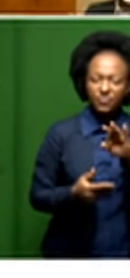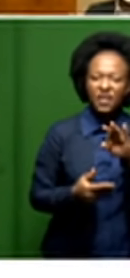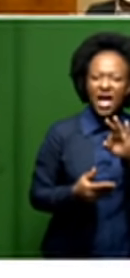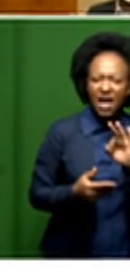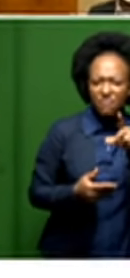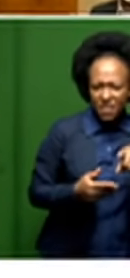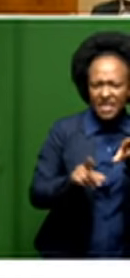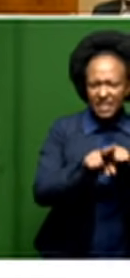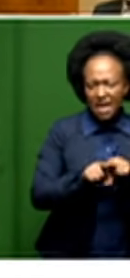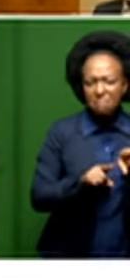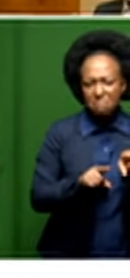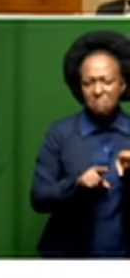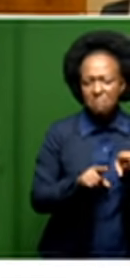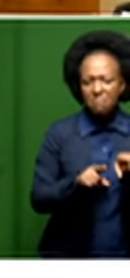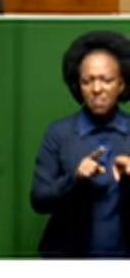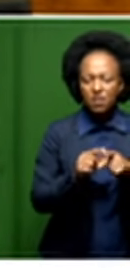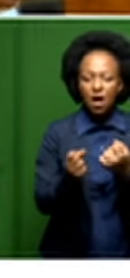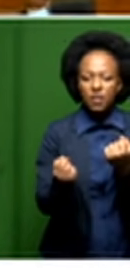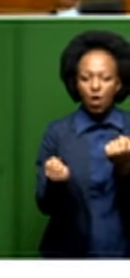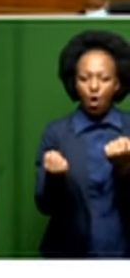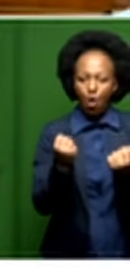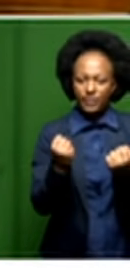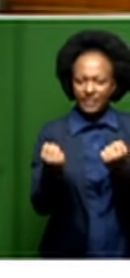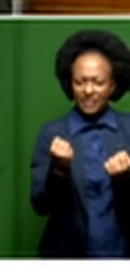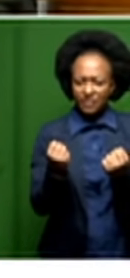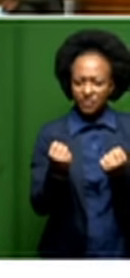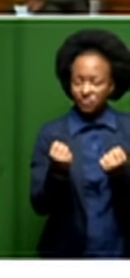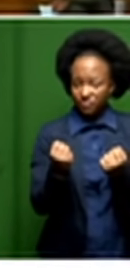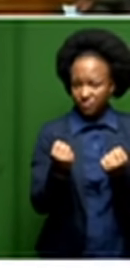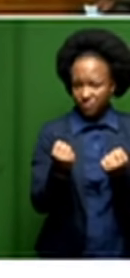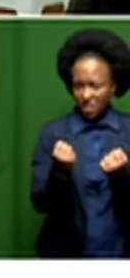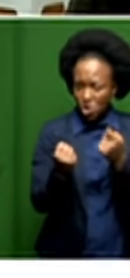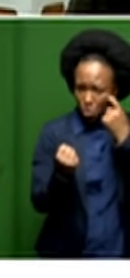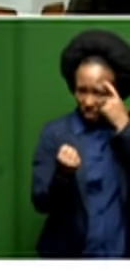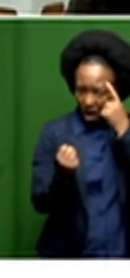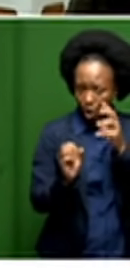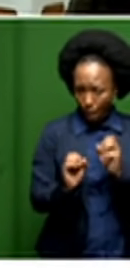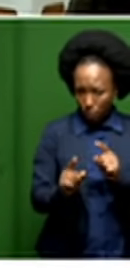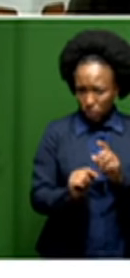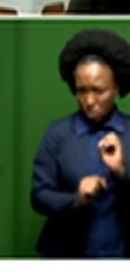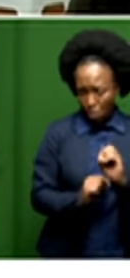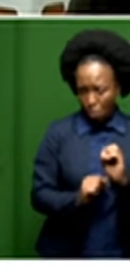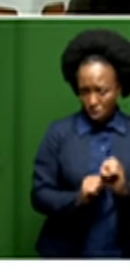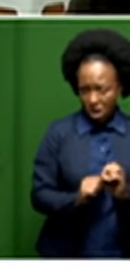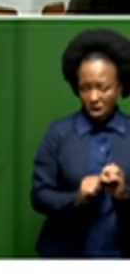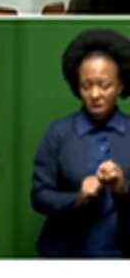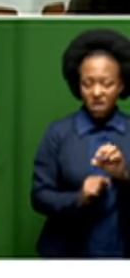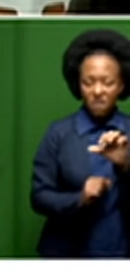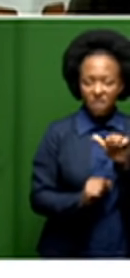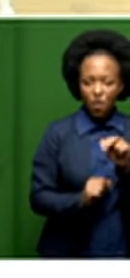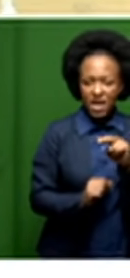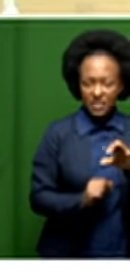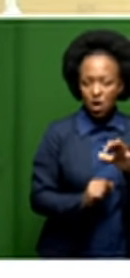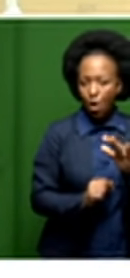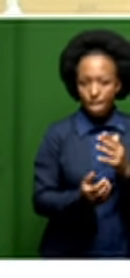same direction. In a court of law, I mean, what chances do they have? Do you think there is still a chance that the ANC are going to